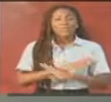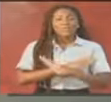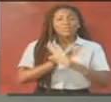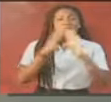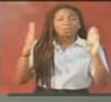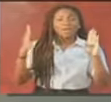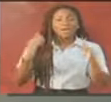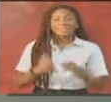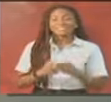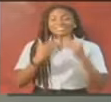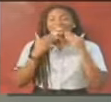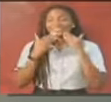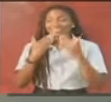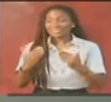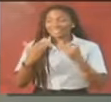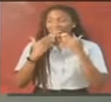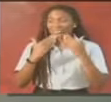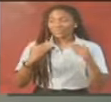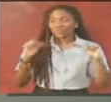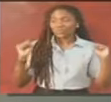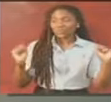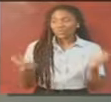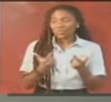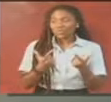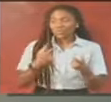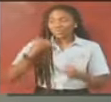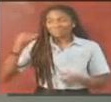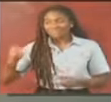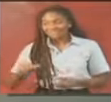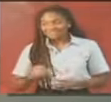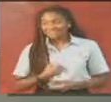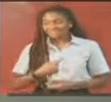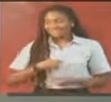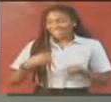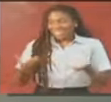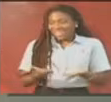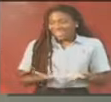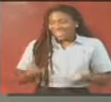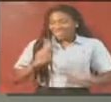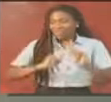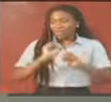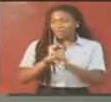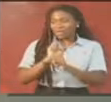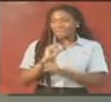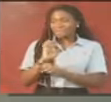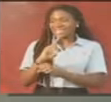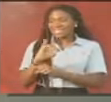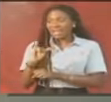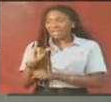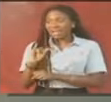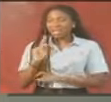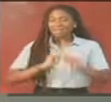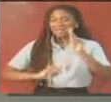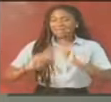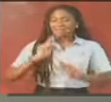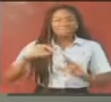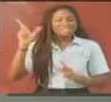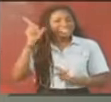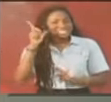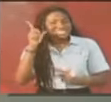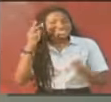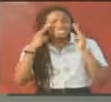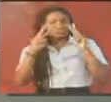Suk Chan, Dr. Khan, Mr. Alexander, members of the media, and of course, members of the listening and viewing public this